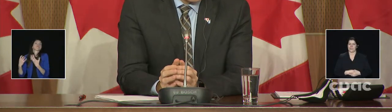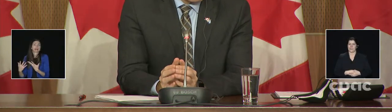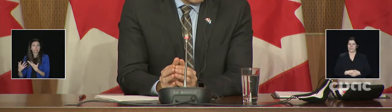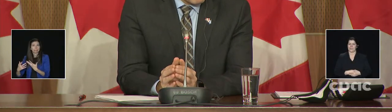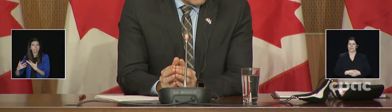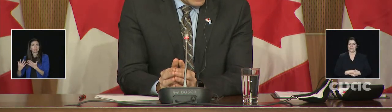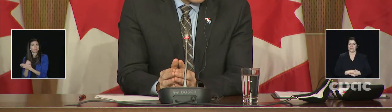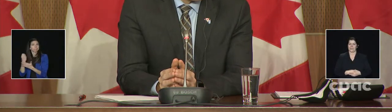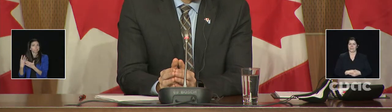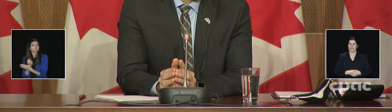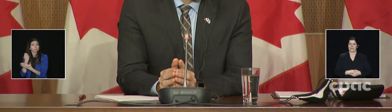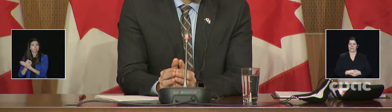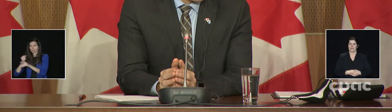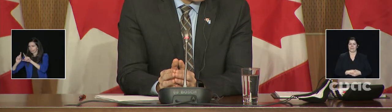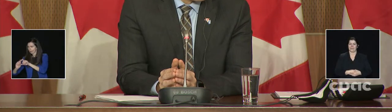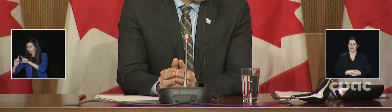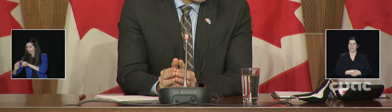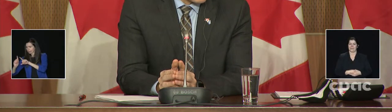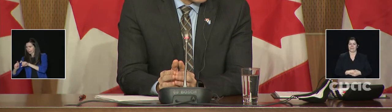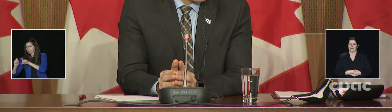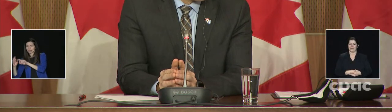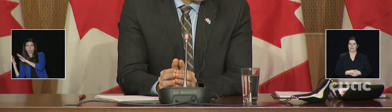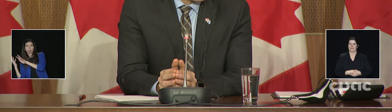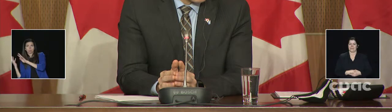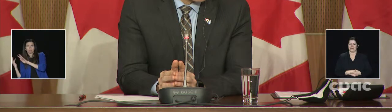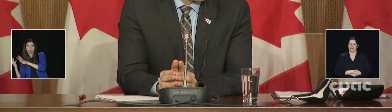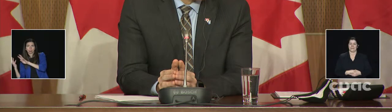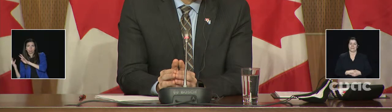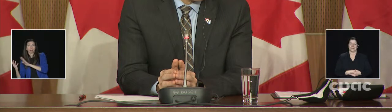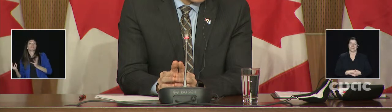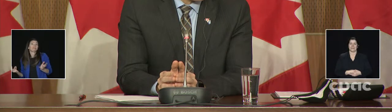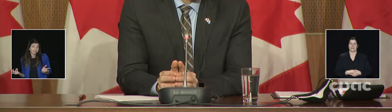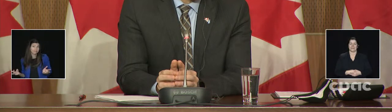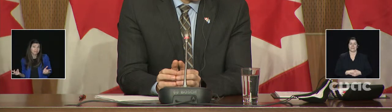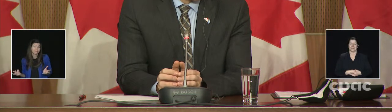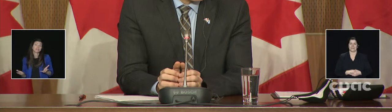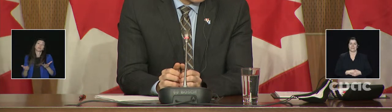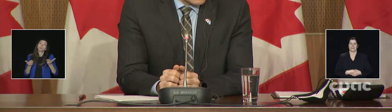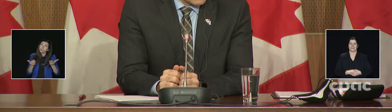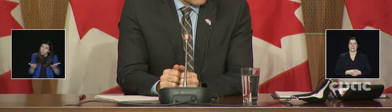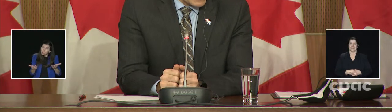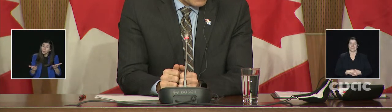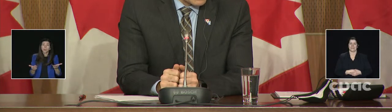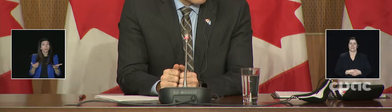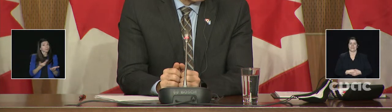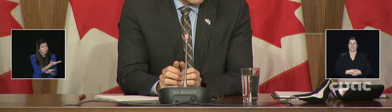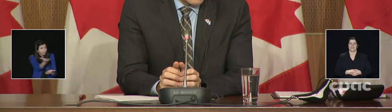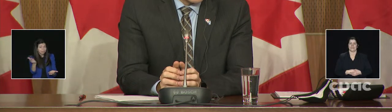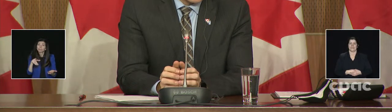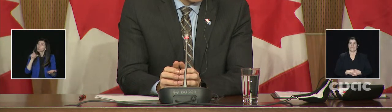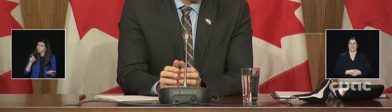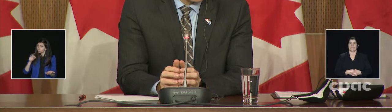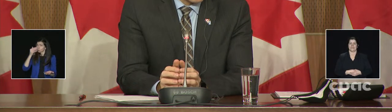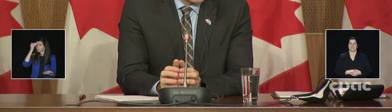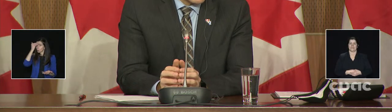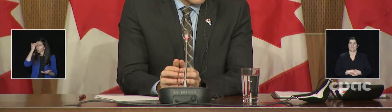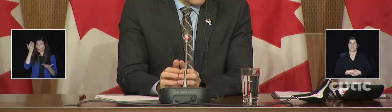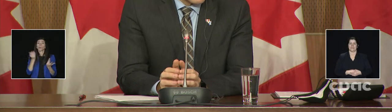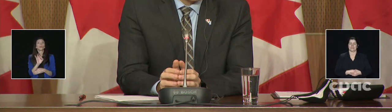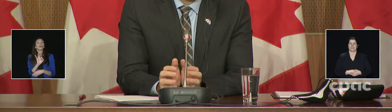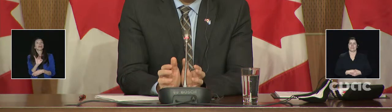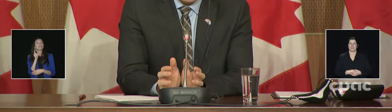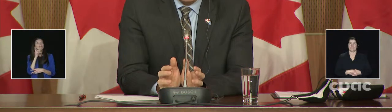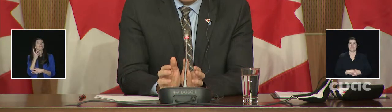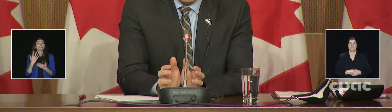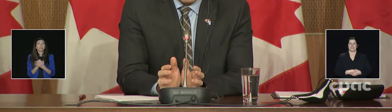the likelihood of having to be tested and quarantined when they come back into Canada, that likelihood is increasing